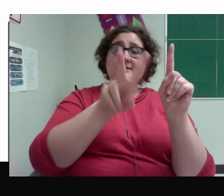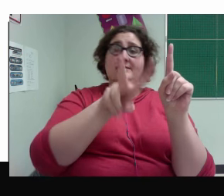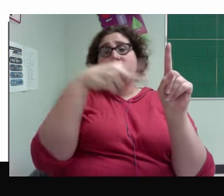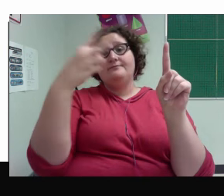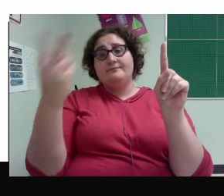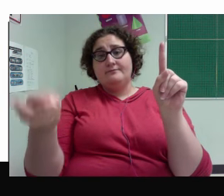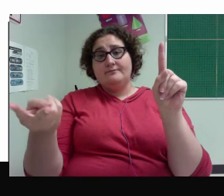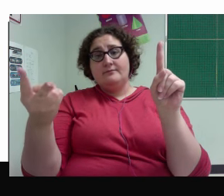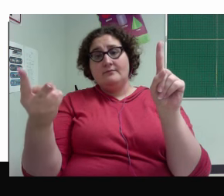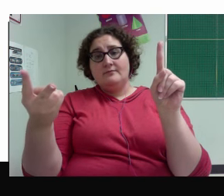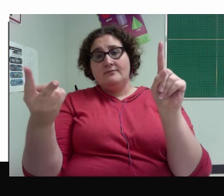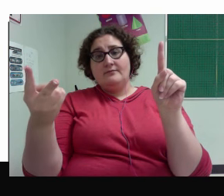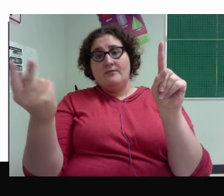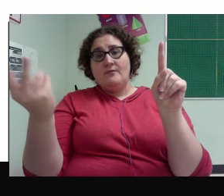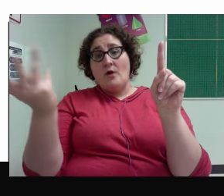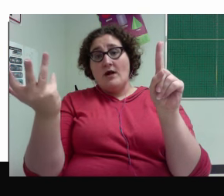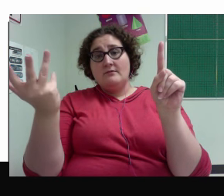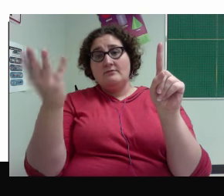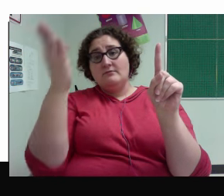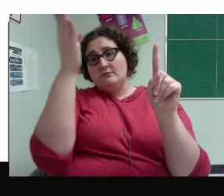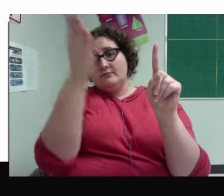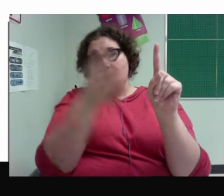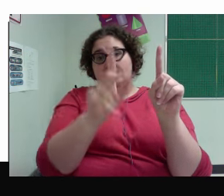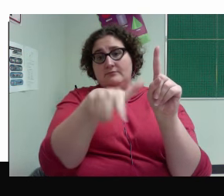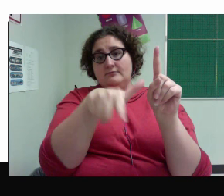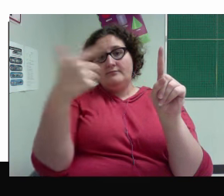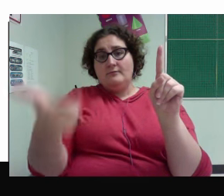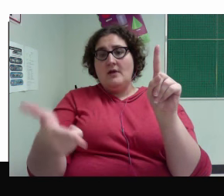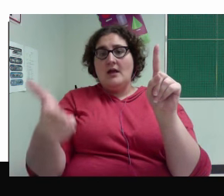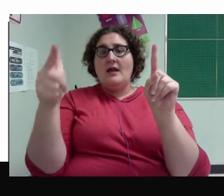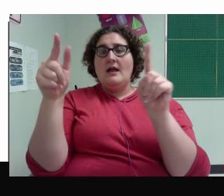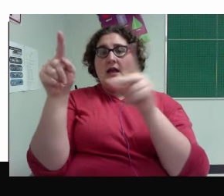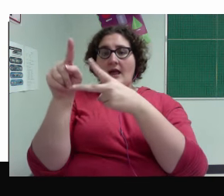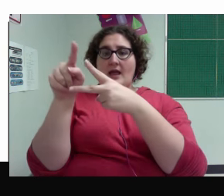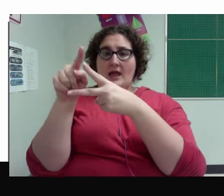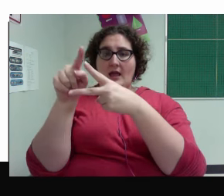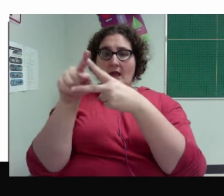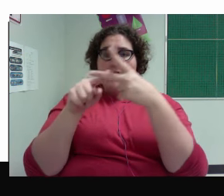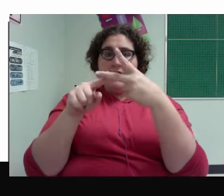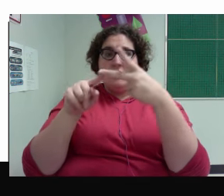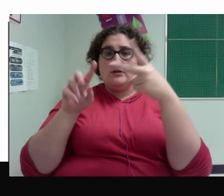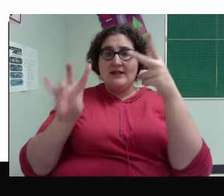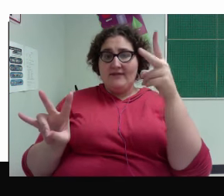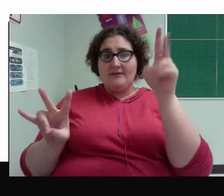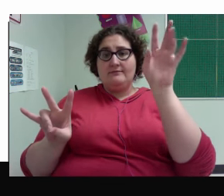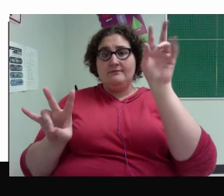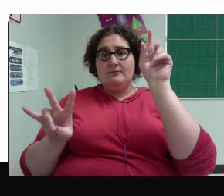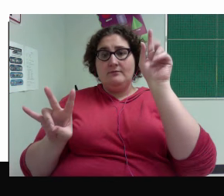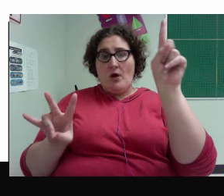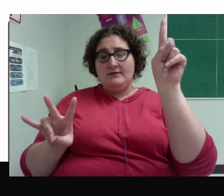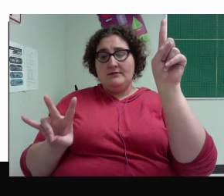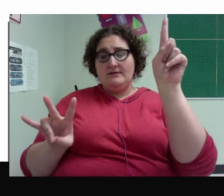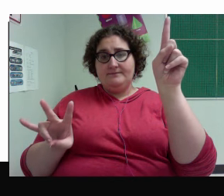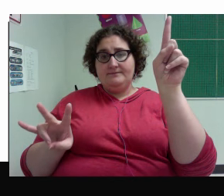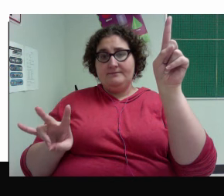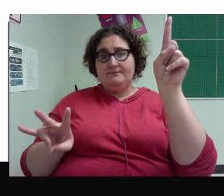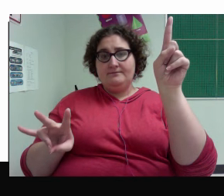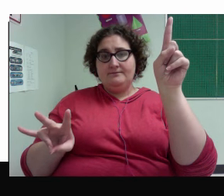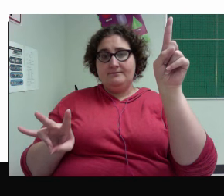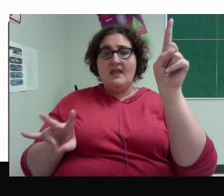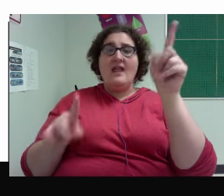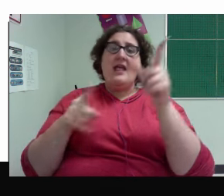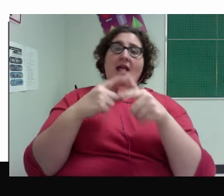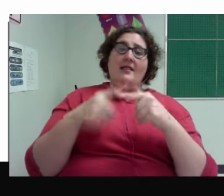then it would also be the alternating side of my transversal would be 7. And then the other one